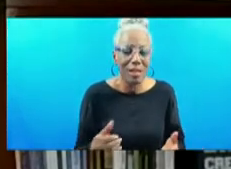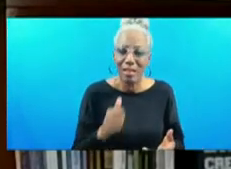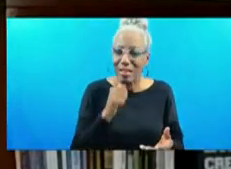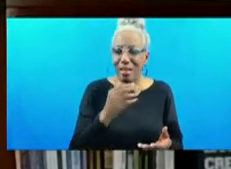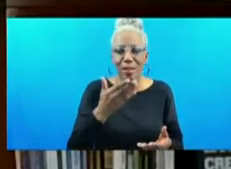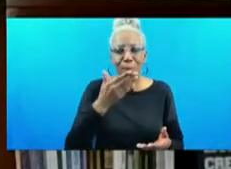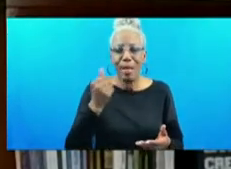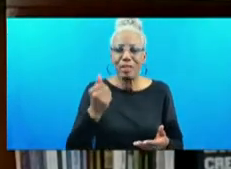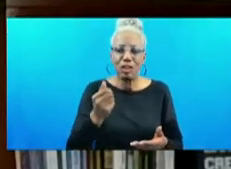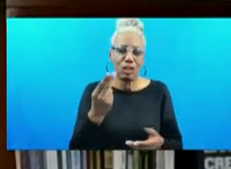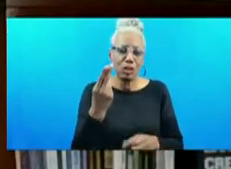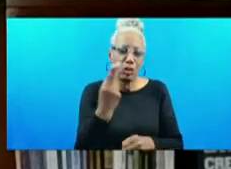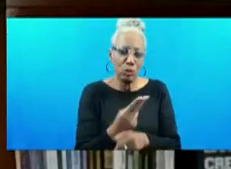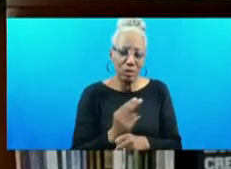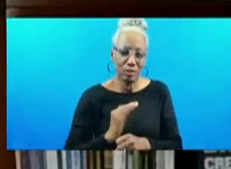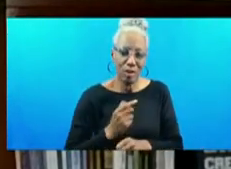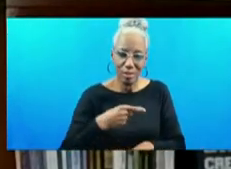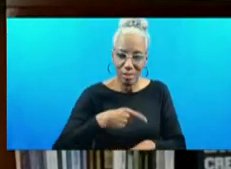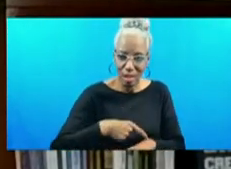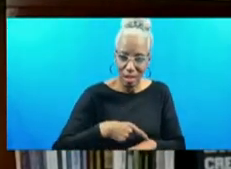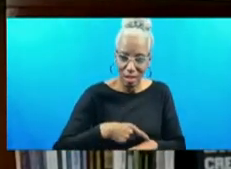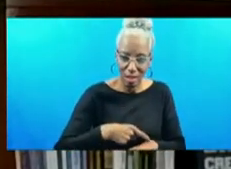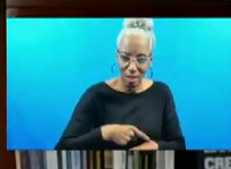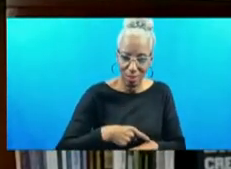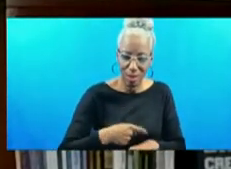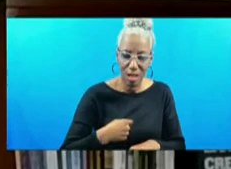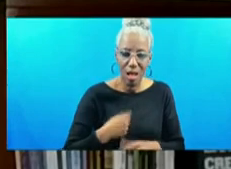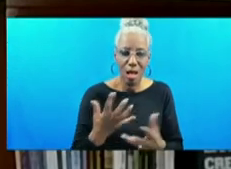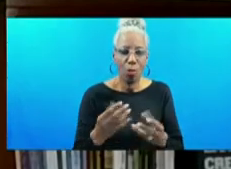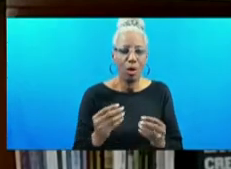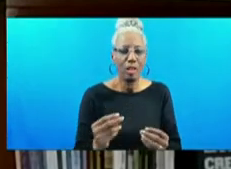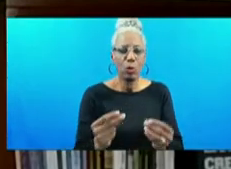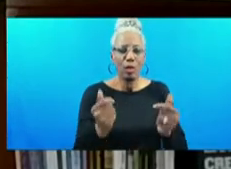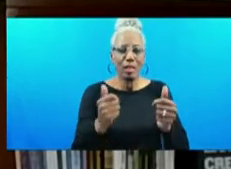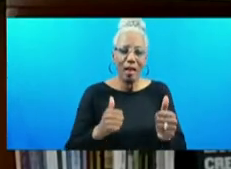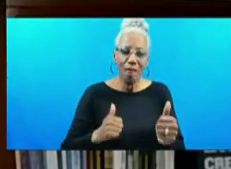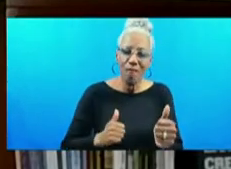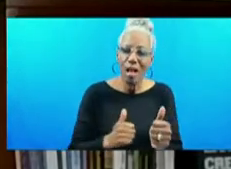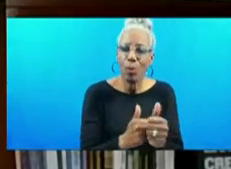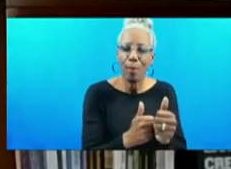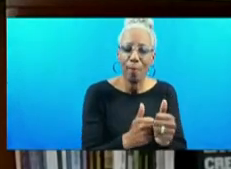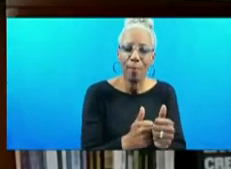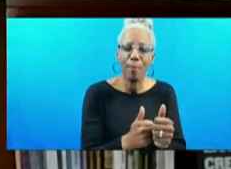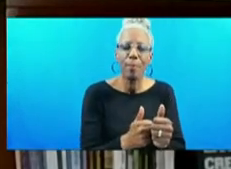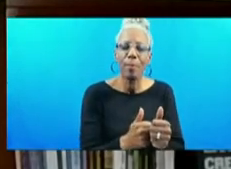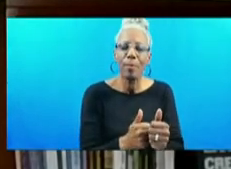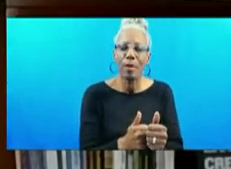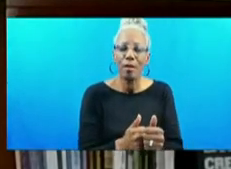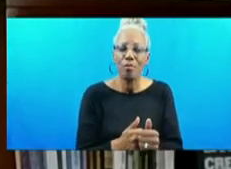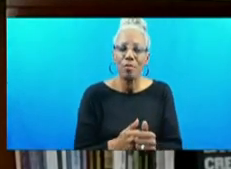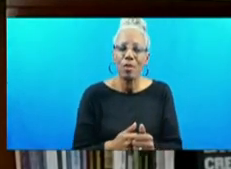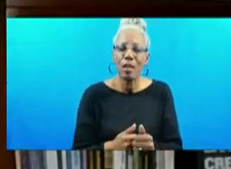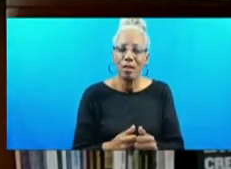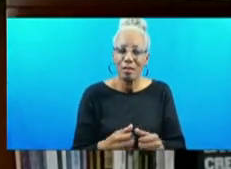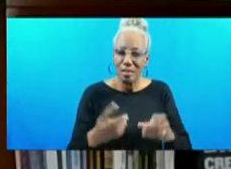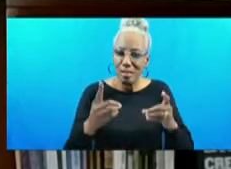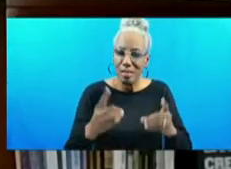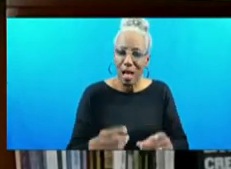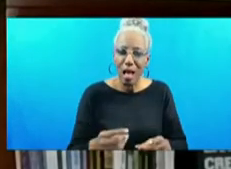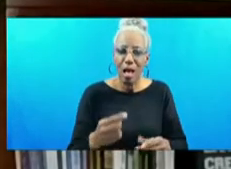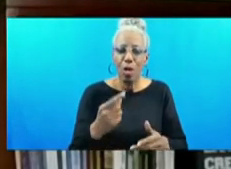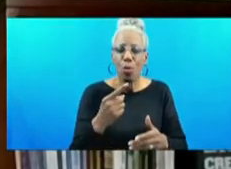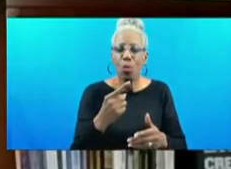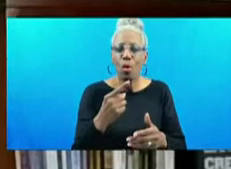and really talk about what solutions that we're all going to do to address these issues, and